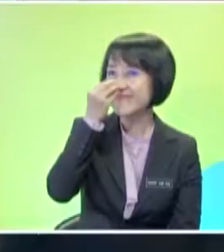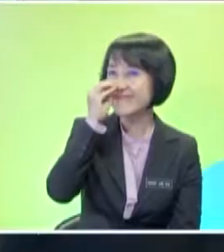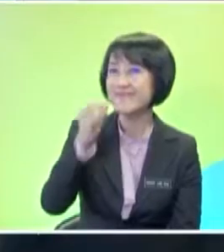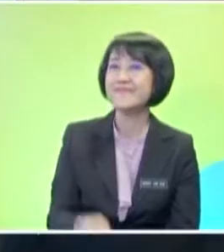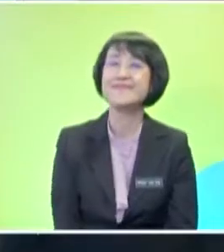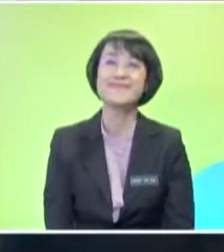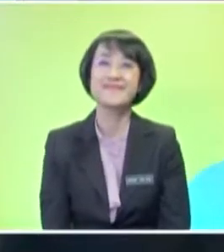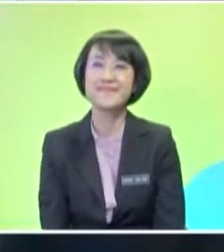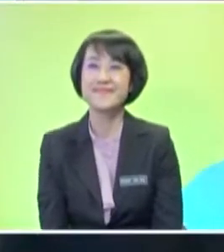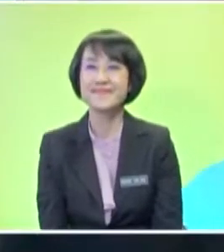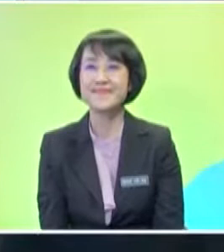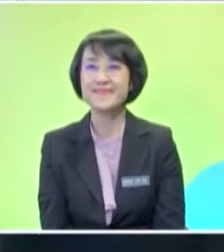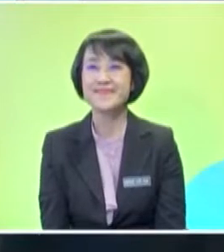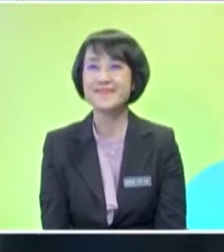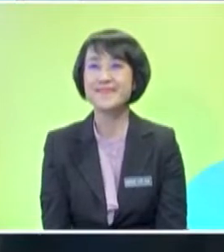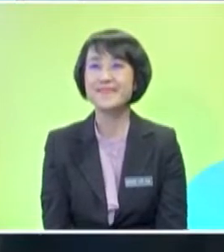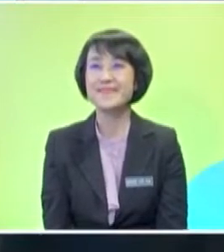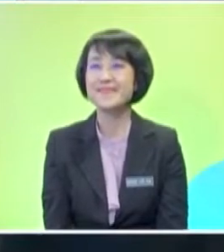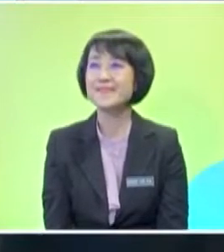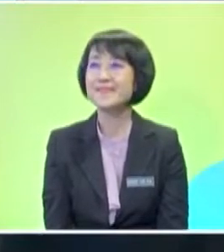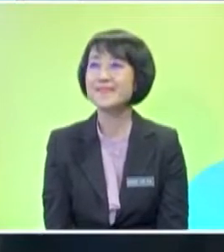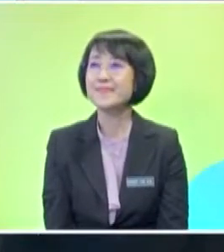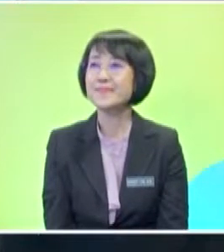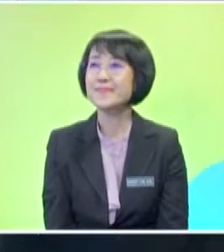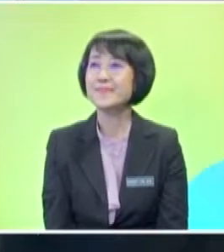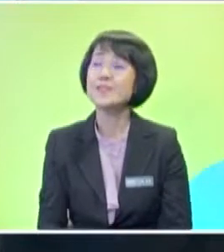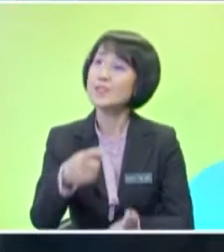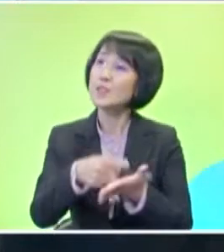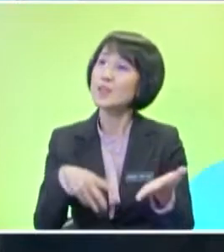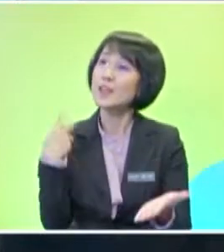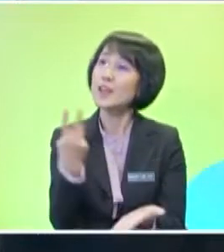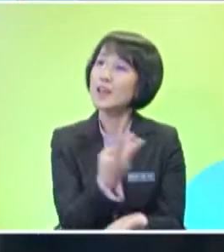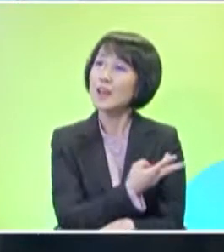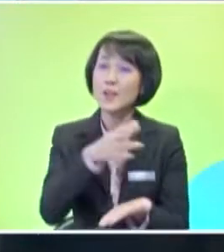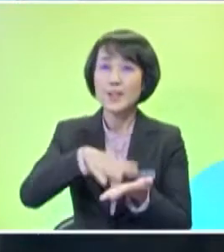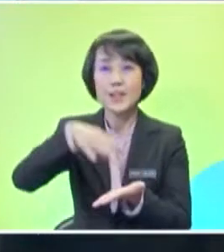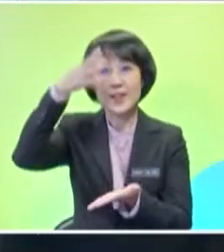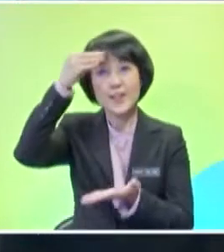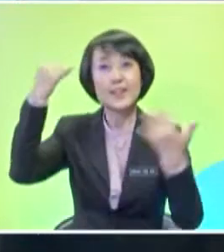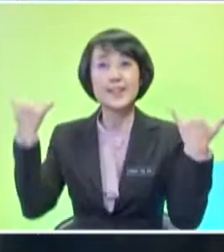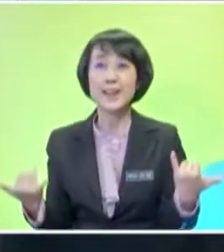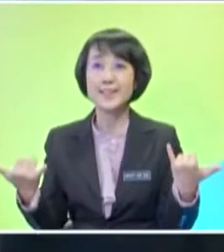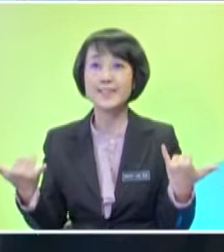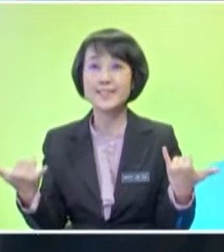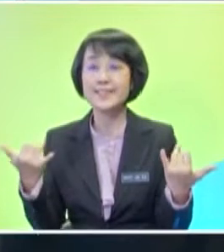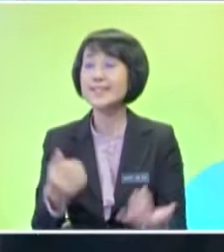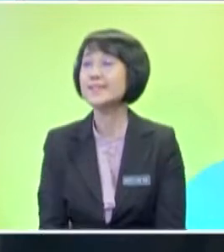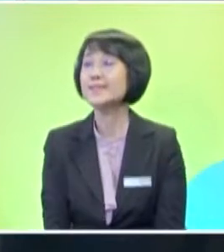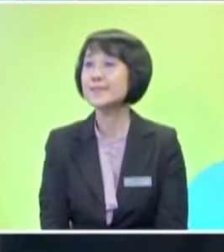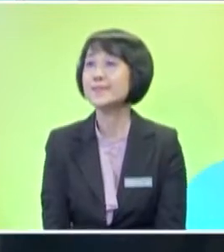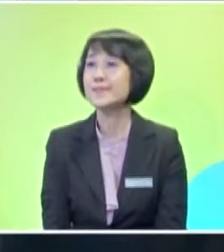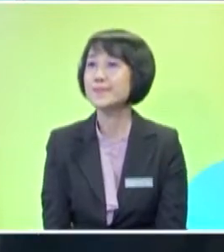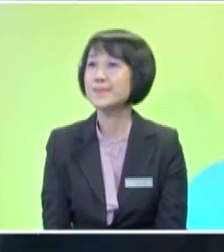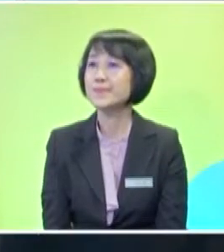like strawberry! Alright, so what are we going to learn for this segment? Okay, for this